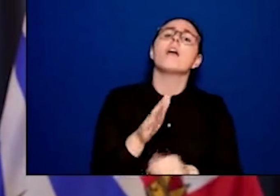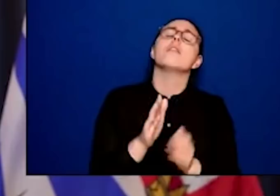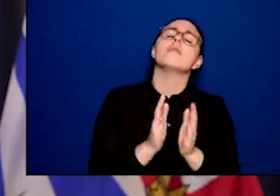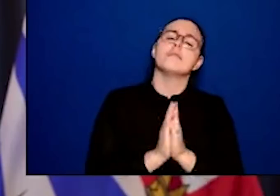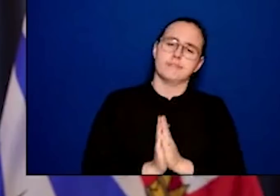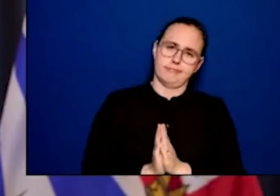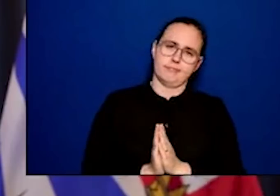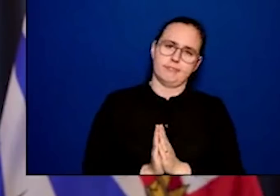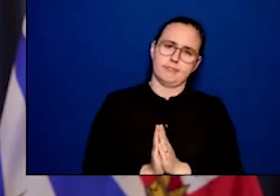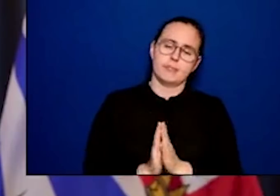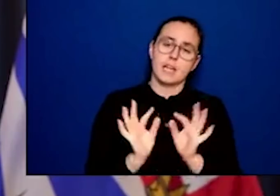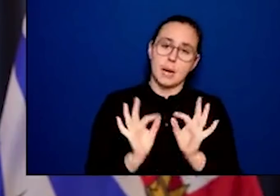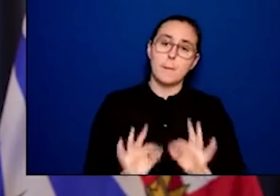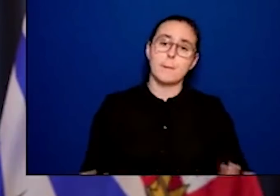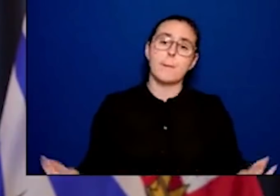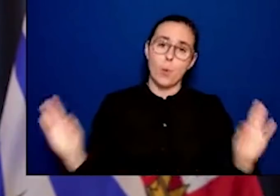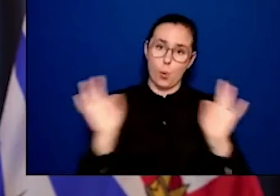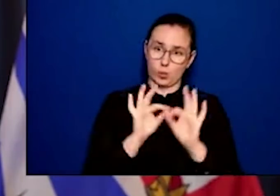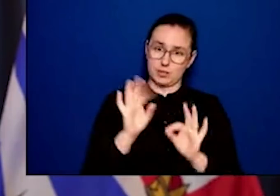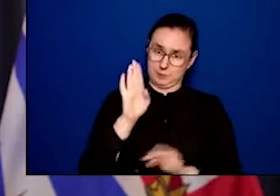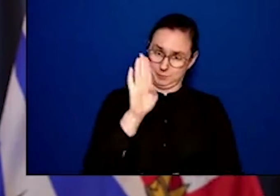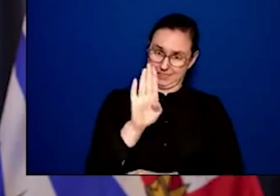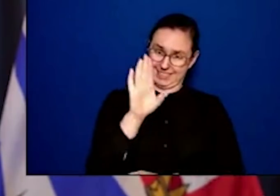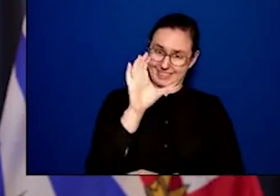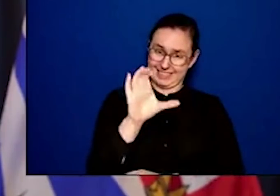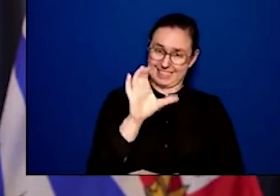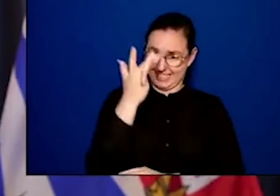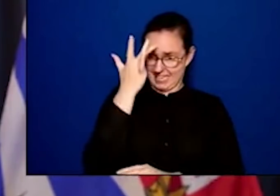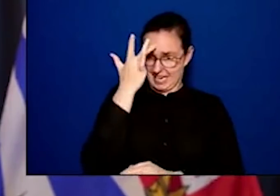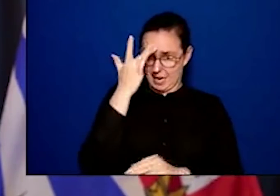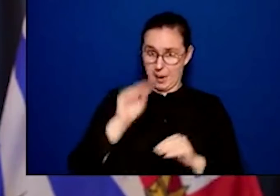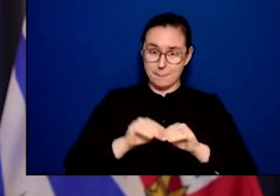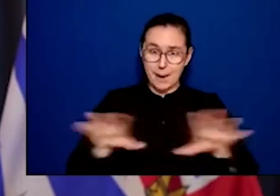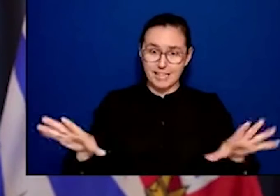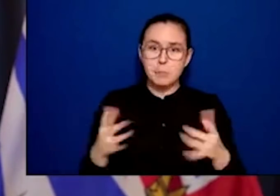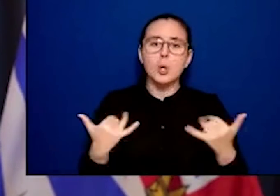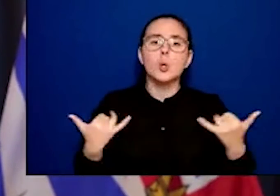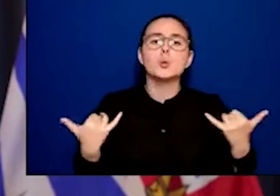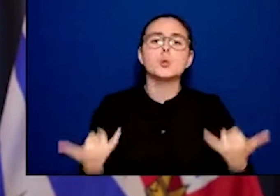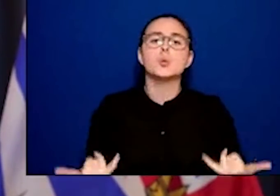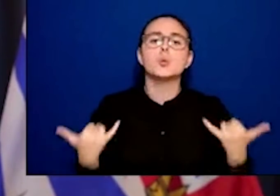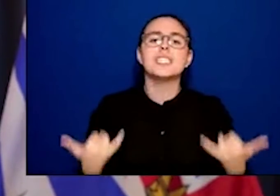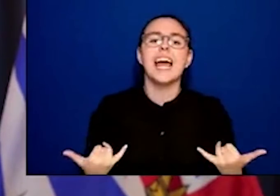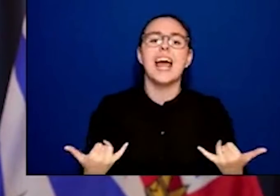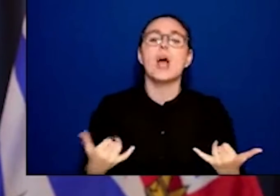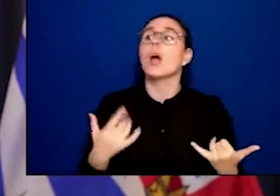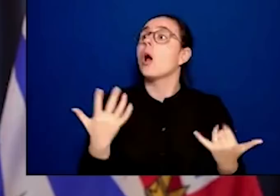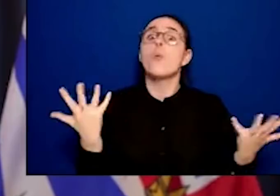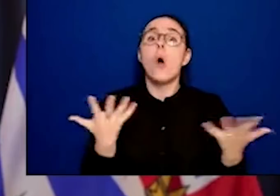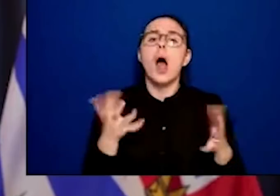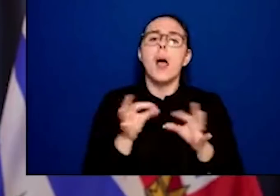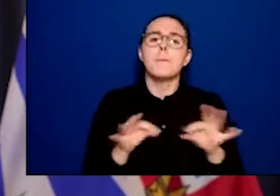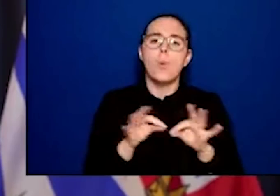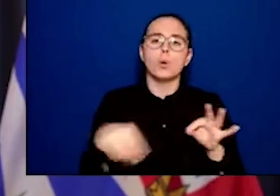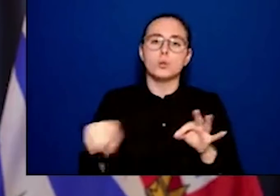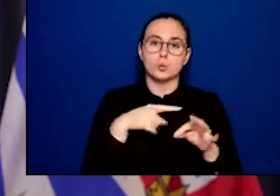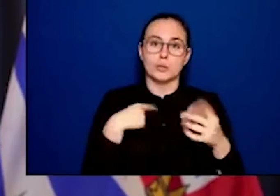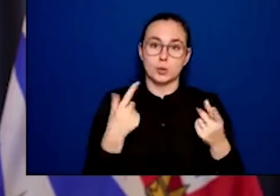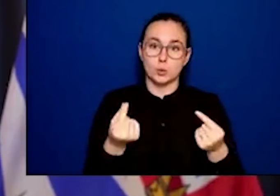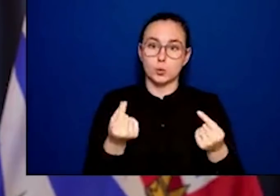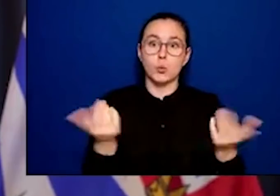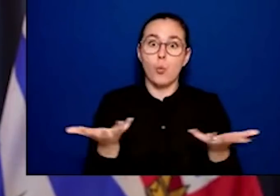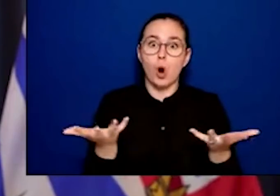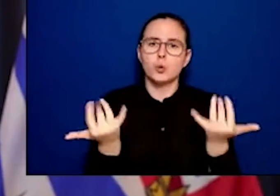matters in our BC pandemic today is what we do right now. What matters, it's